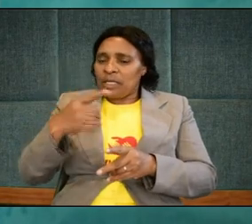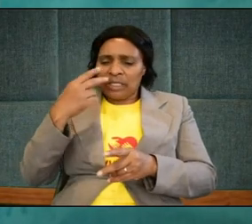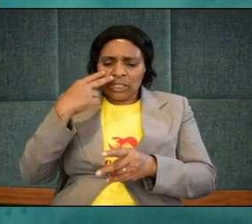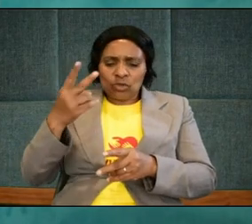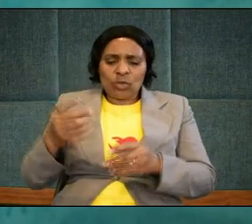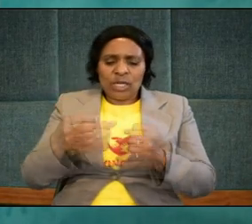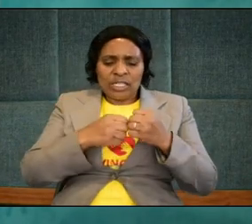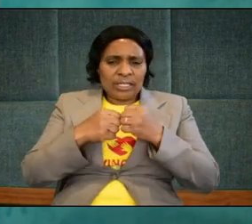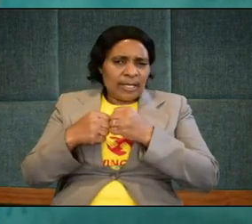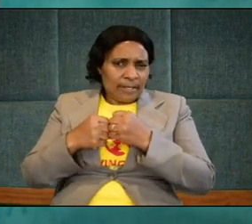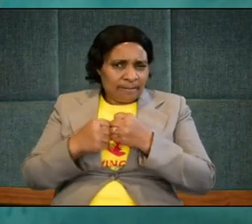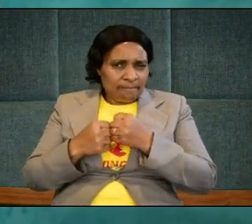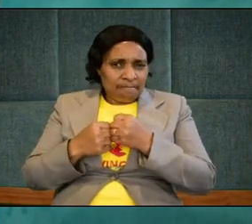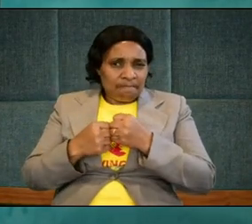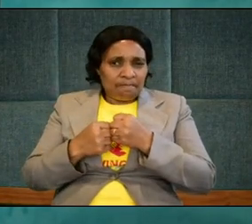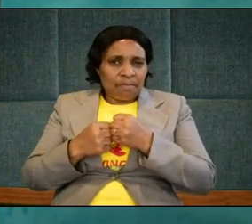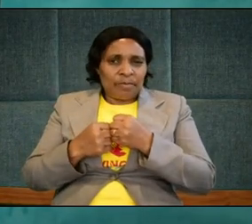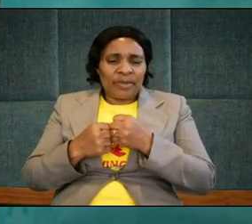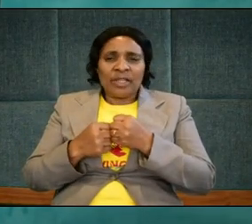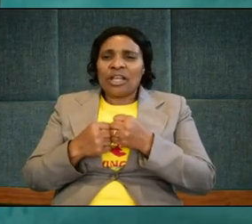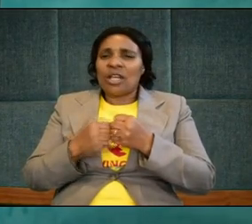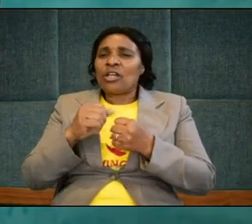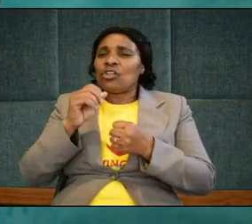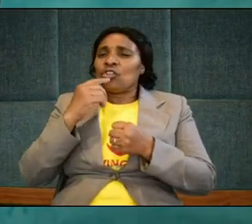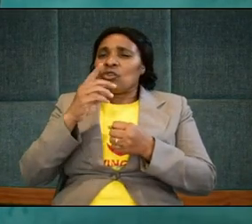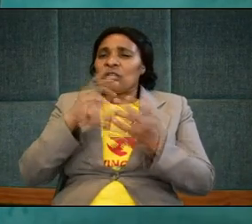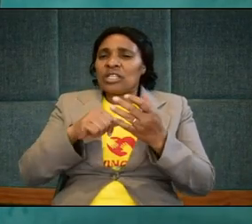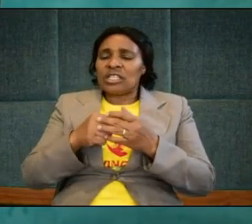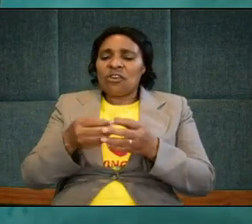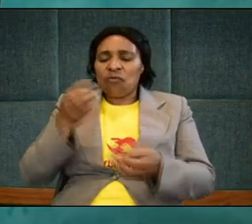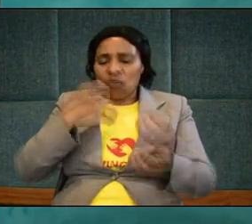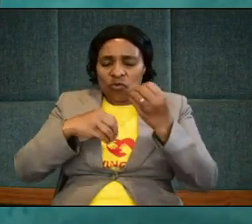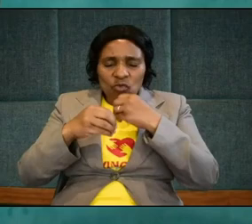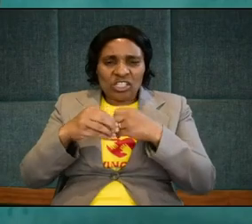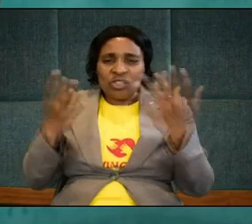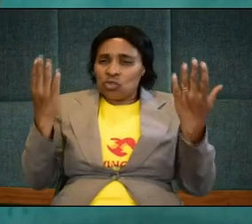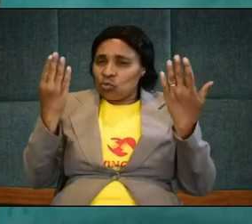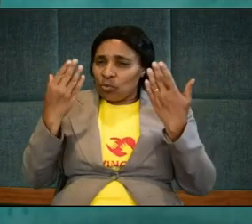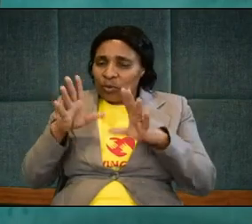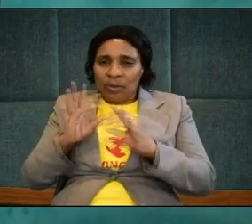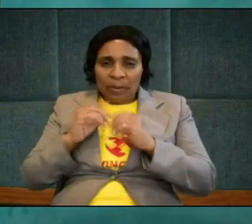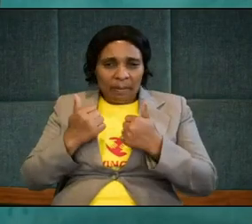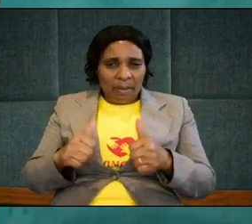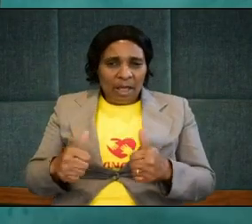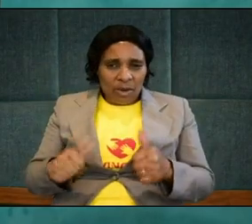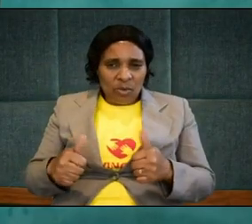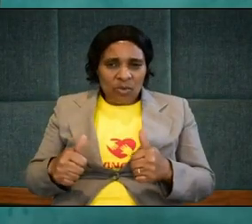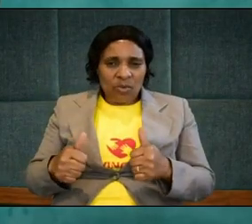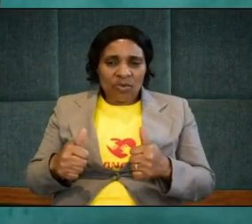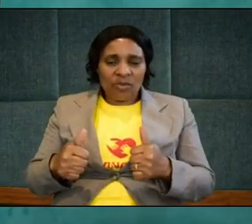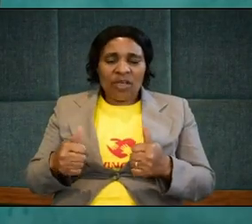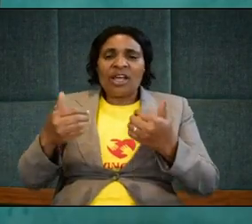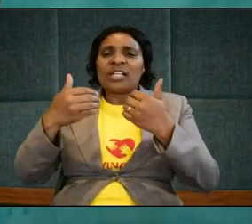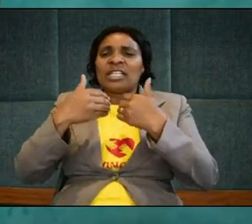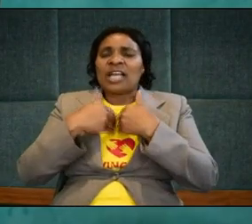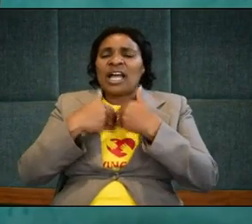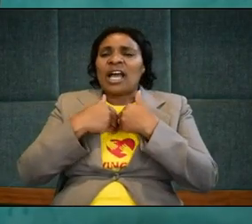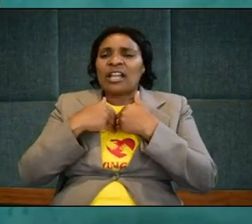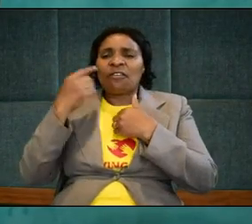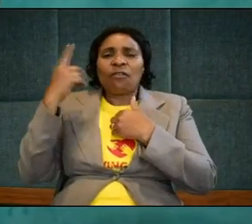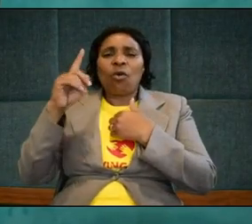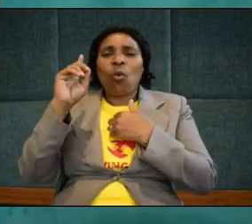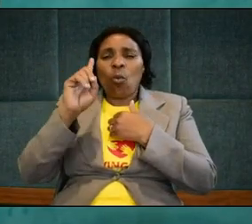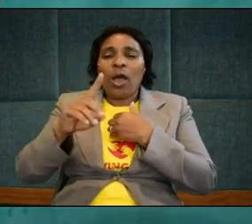you know, Ellen White says that their food had not run out. They still had food for a